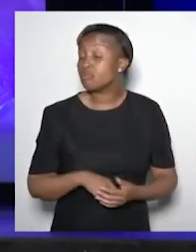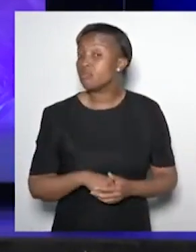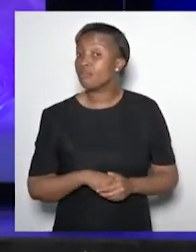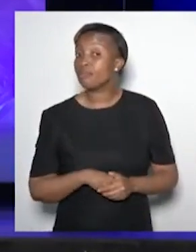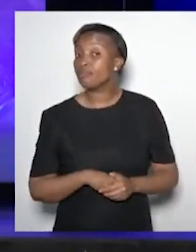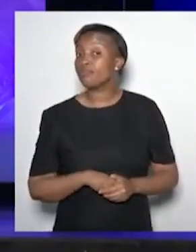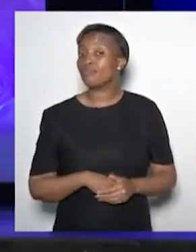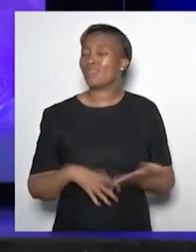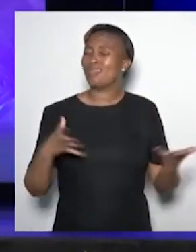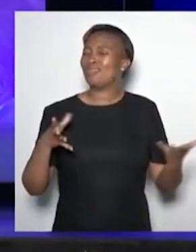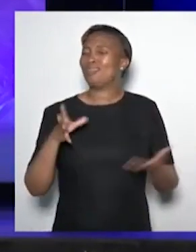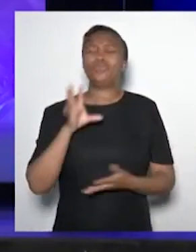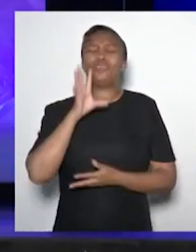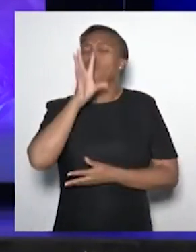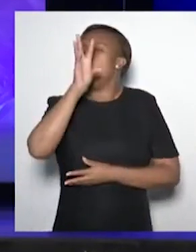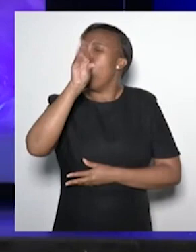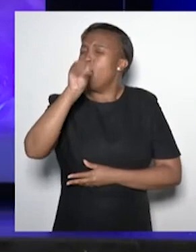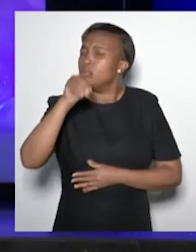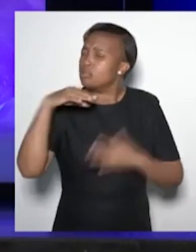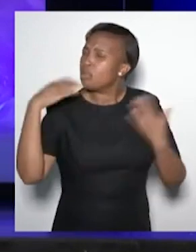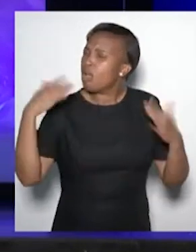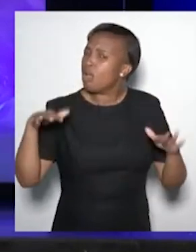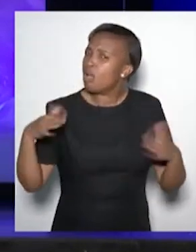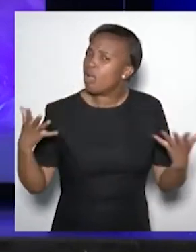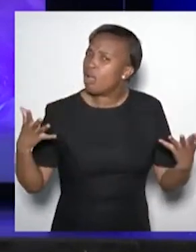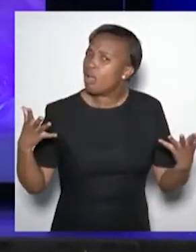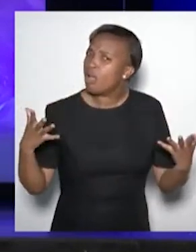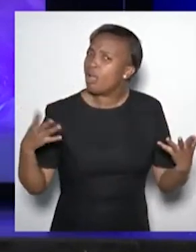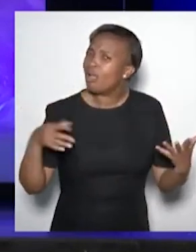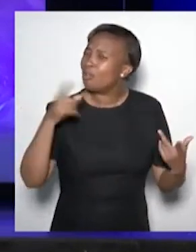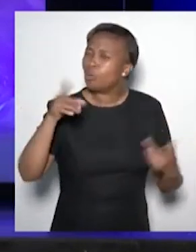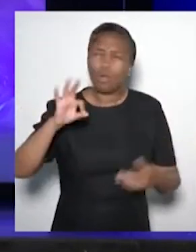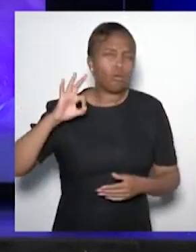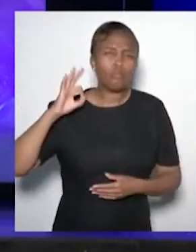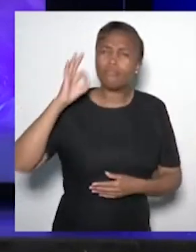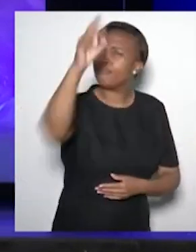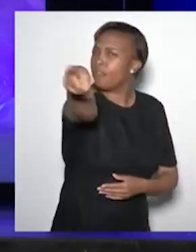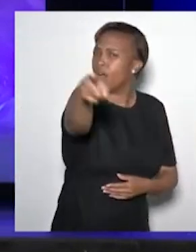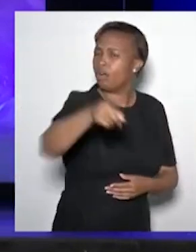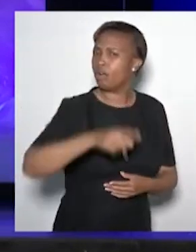You may ask, hey, Elijah, you are going too far now.